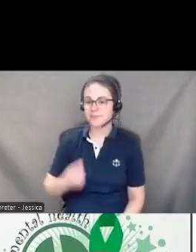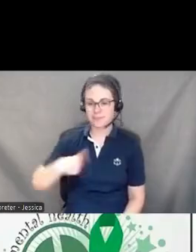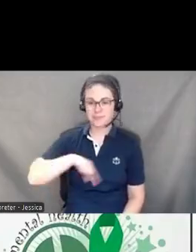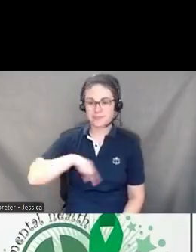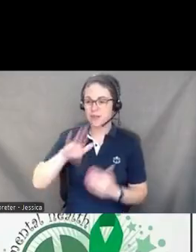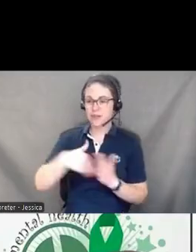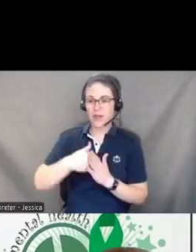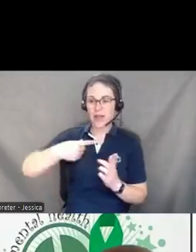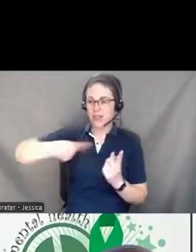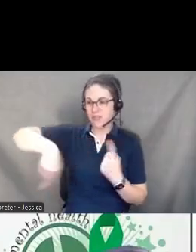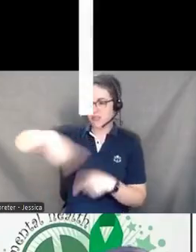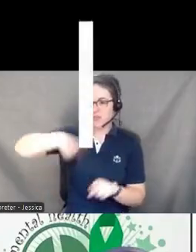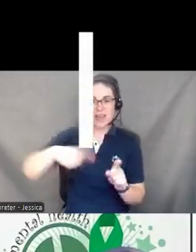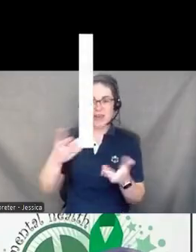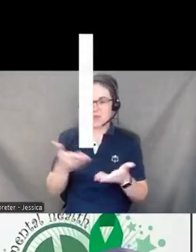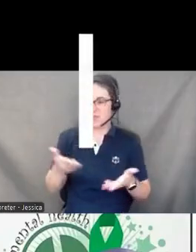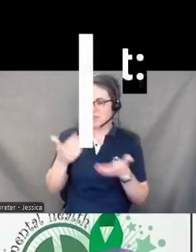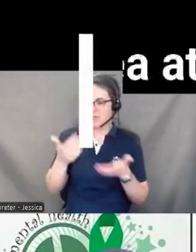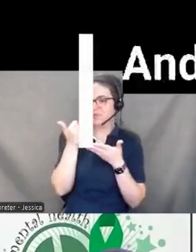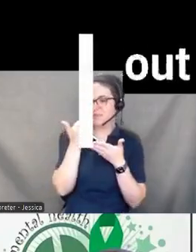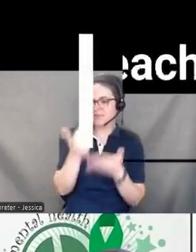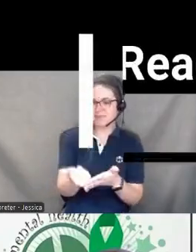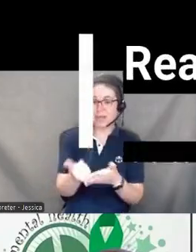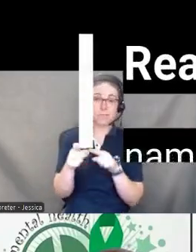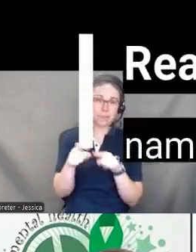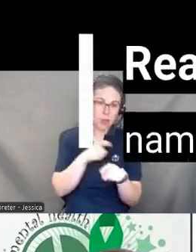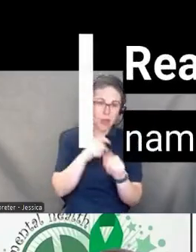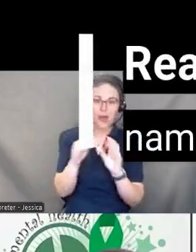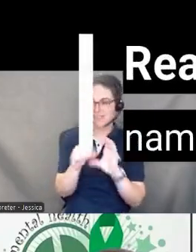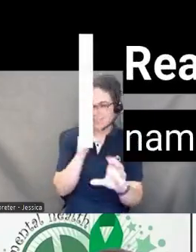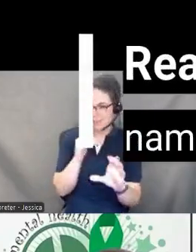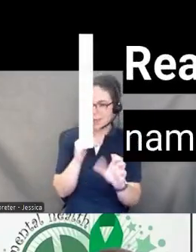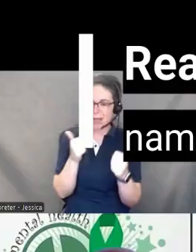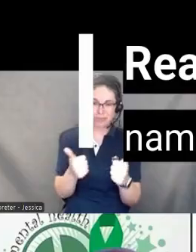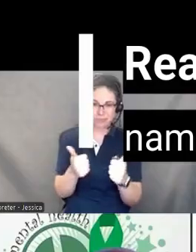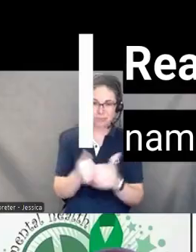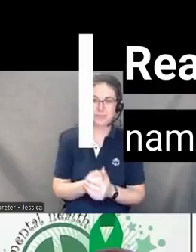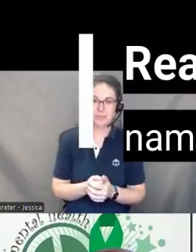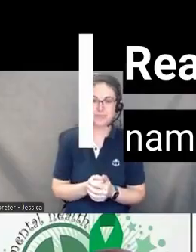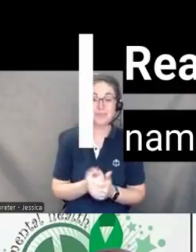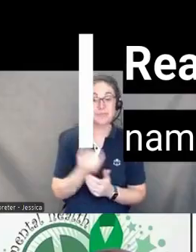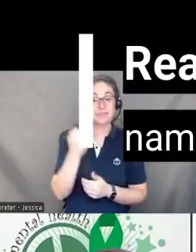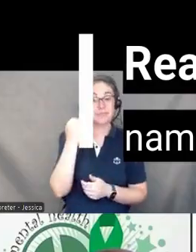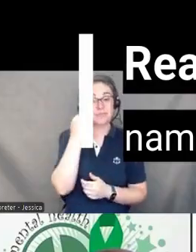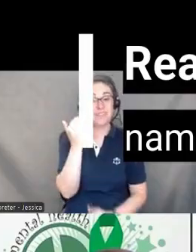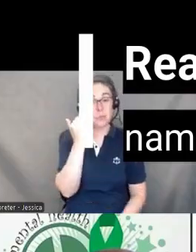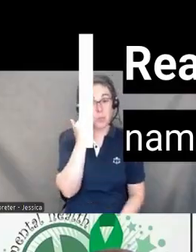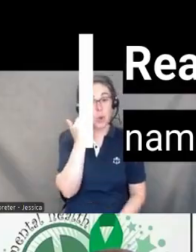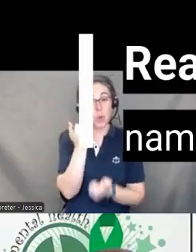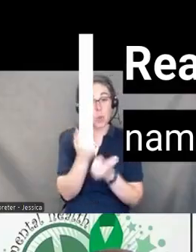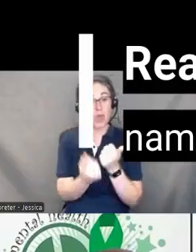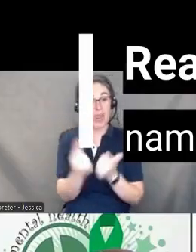around, and we are here to help. So give a call, give an email. That's what we do. And if you know anyone who